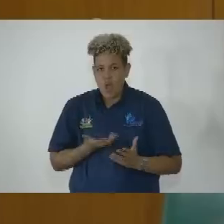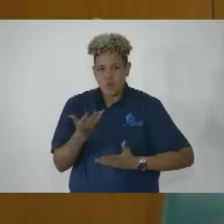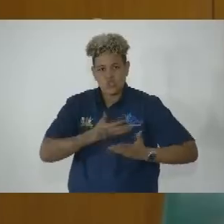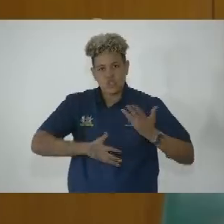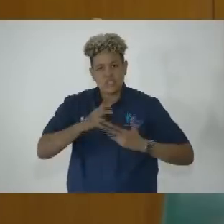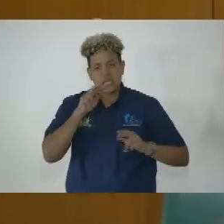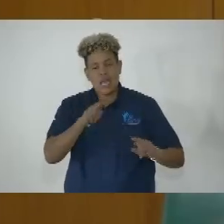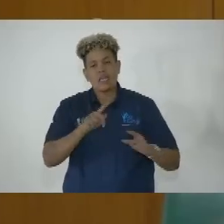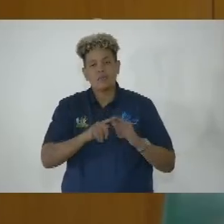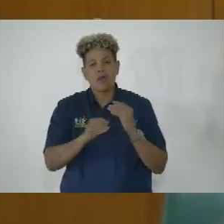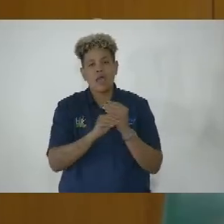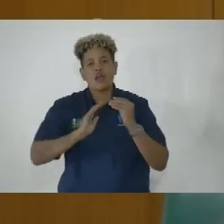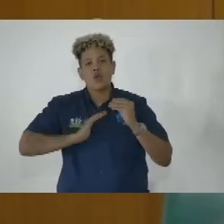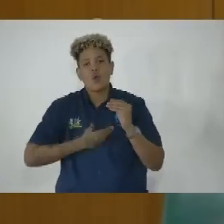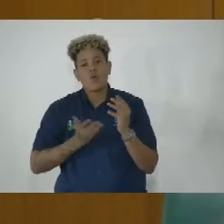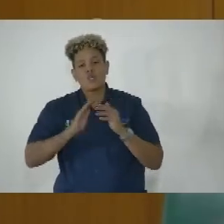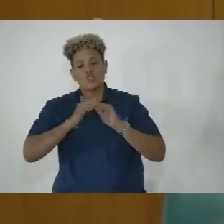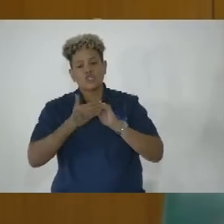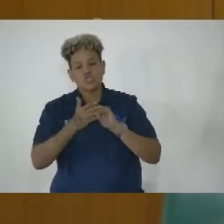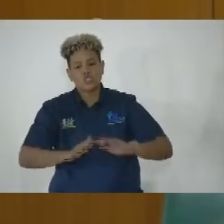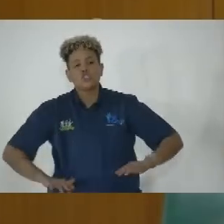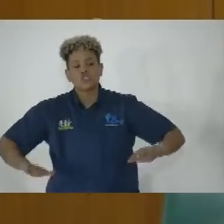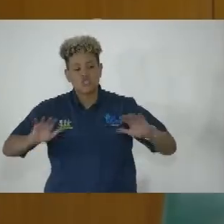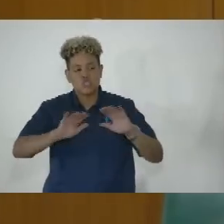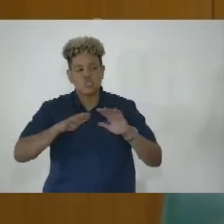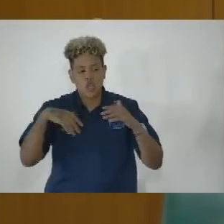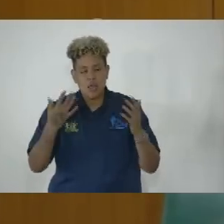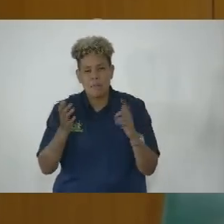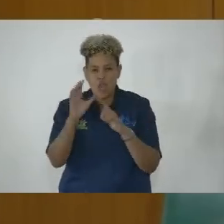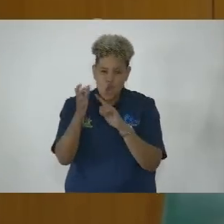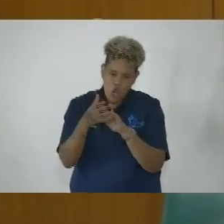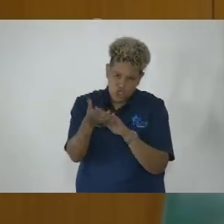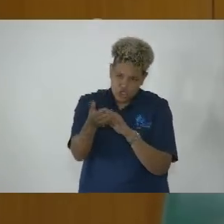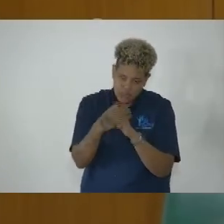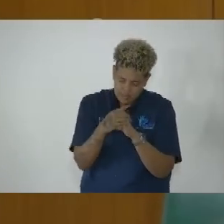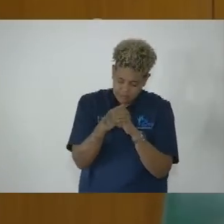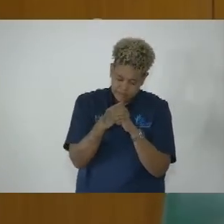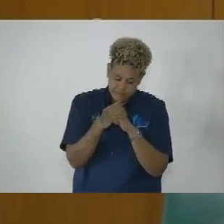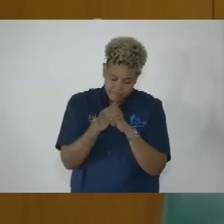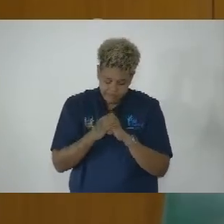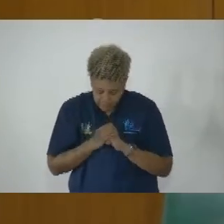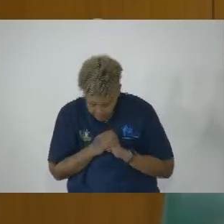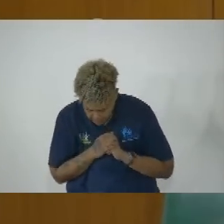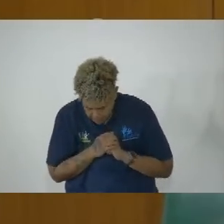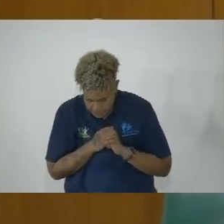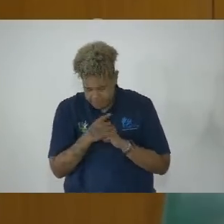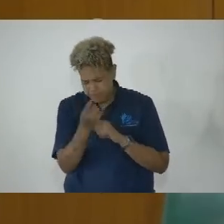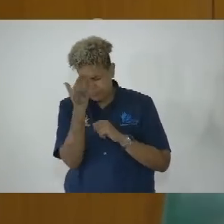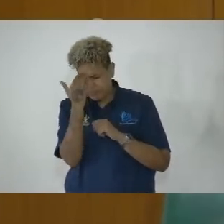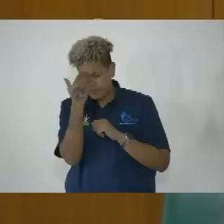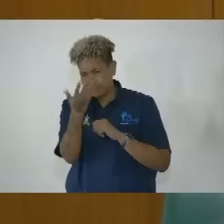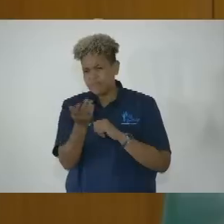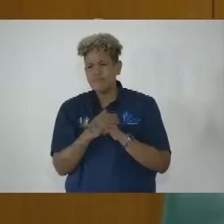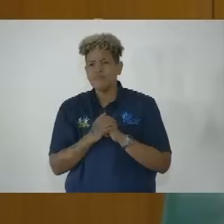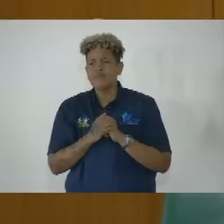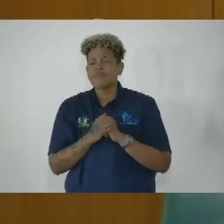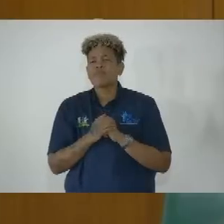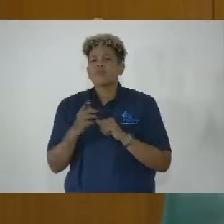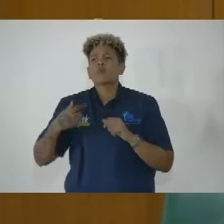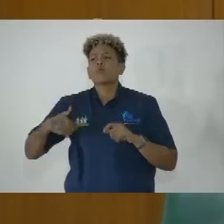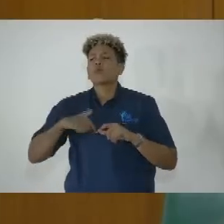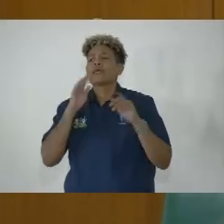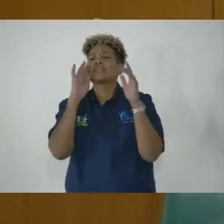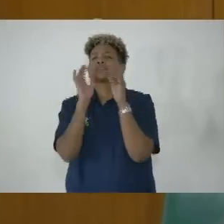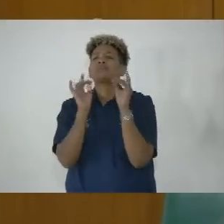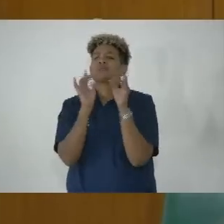society and to the Jamaican culture. You know, we speak